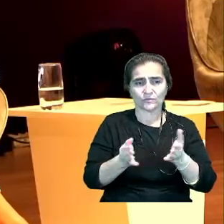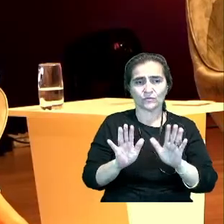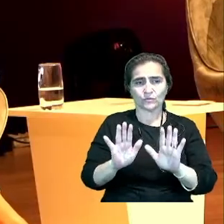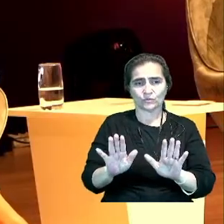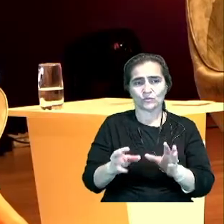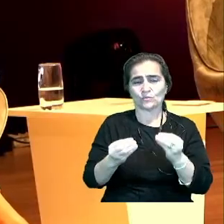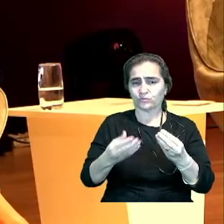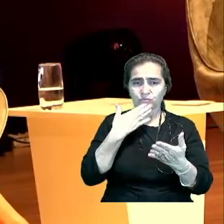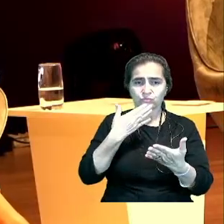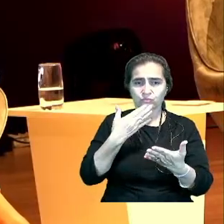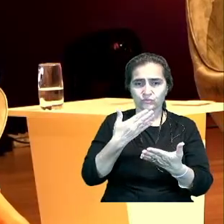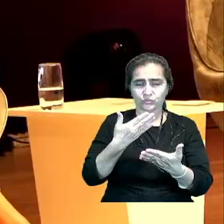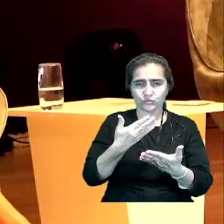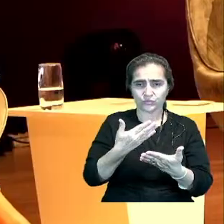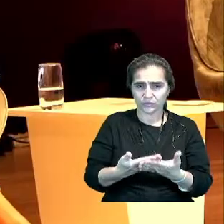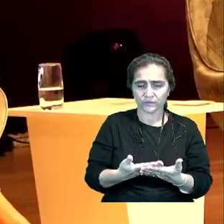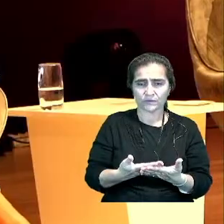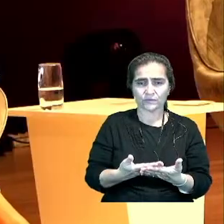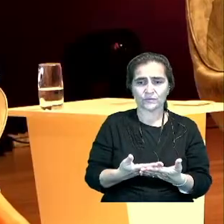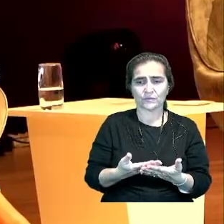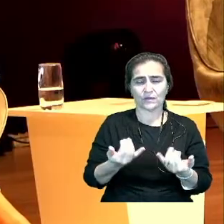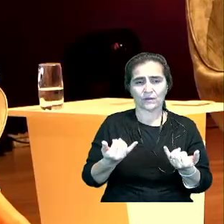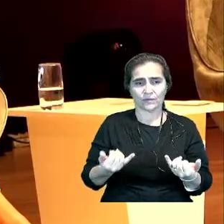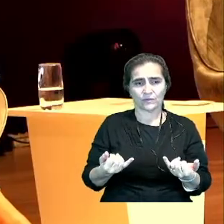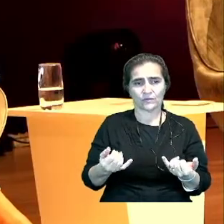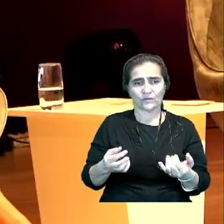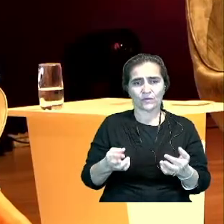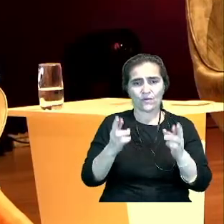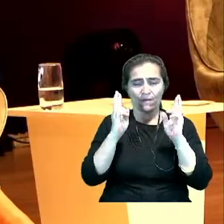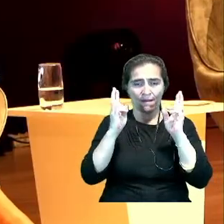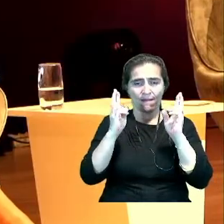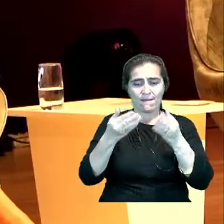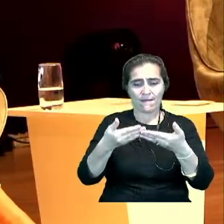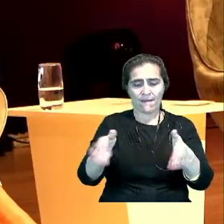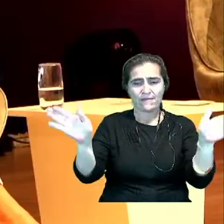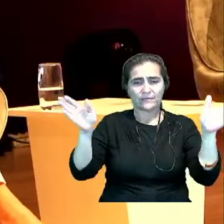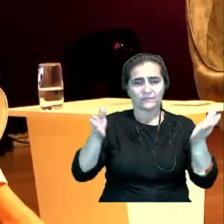the products offered. Thank you so much for the opportunity,